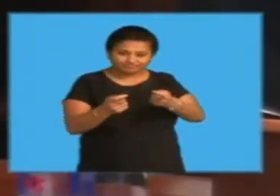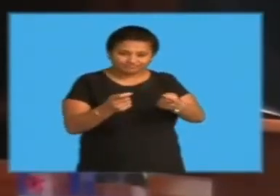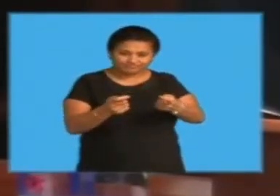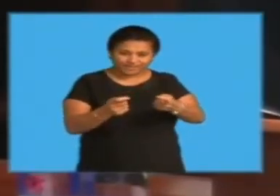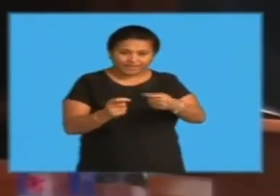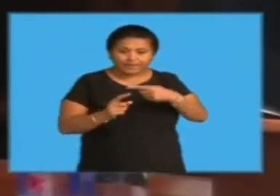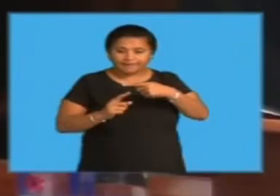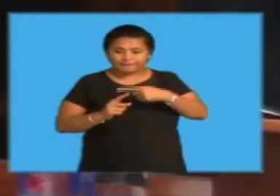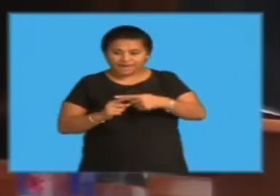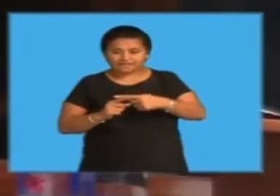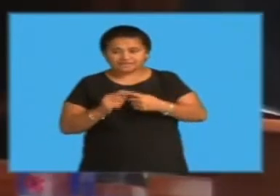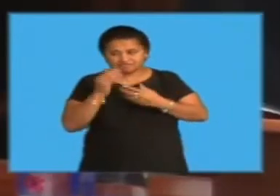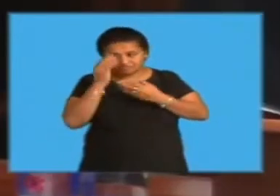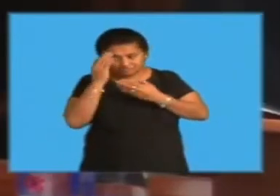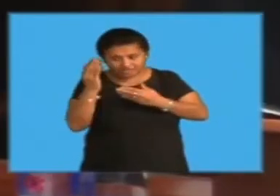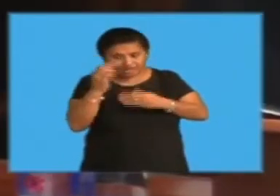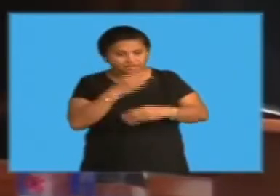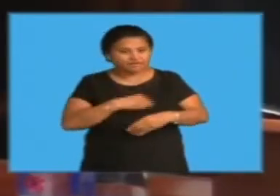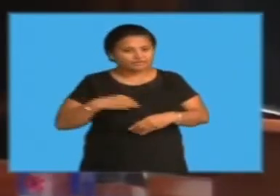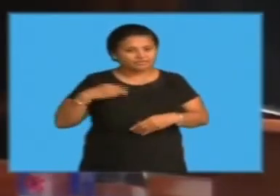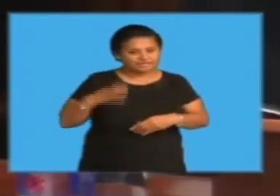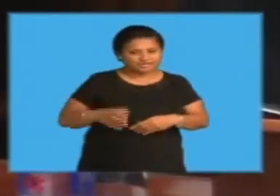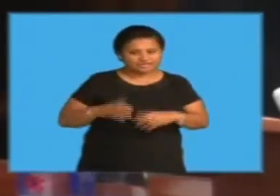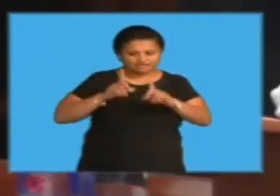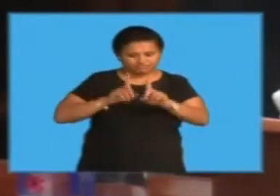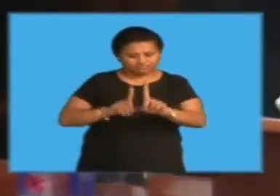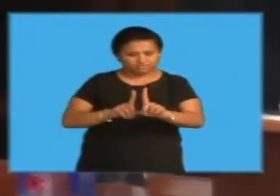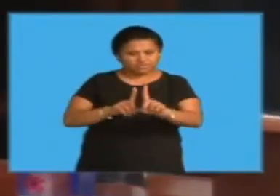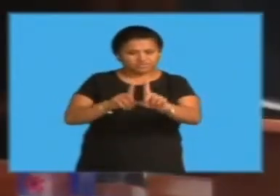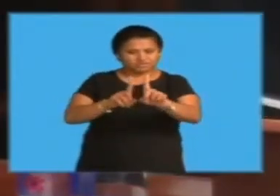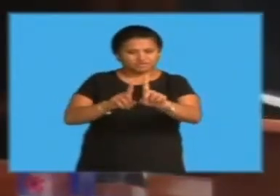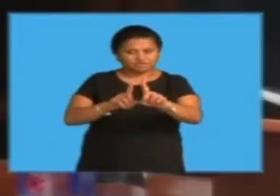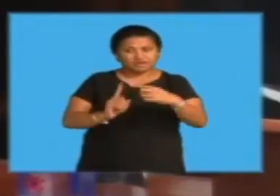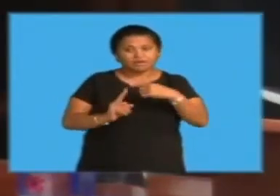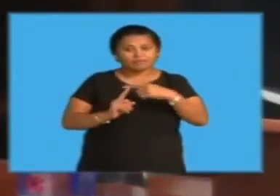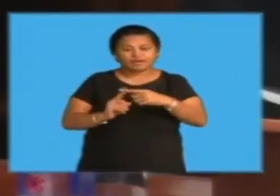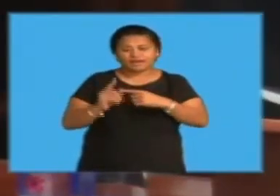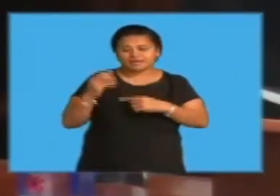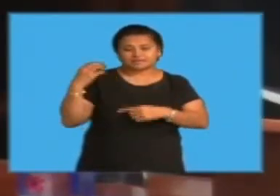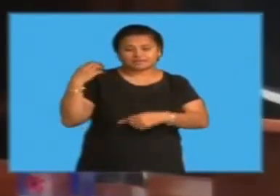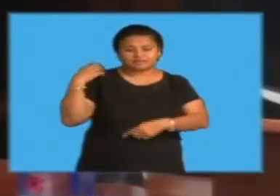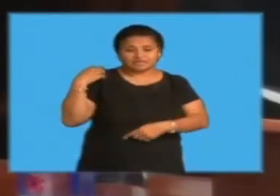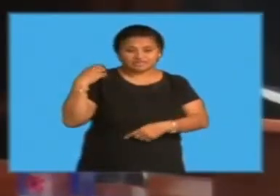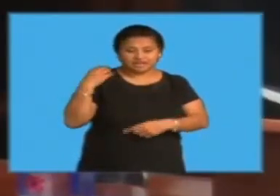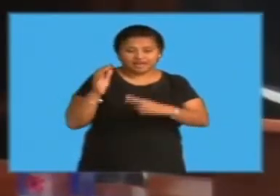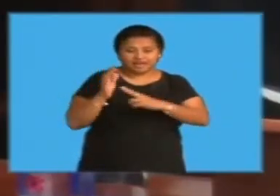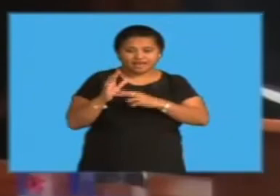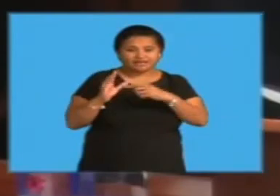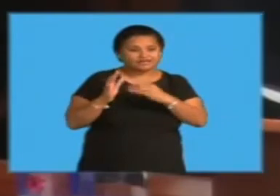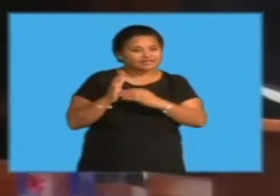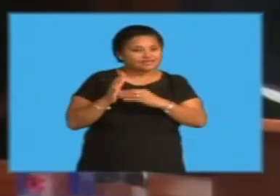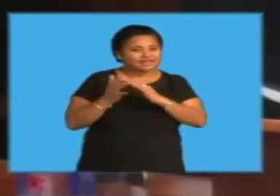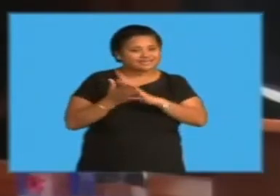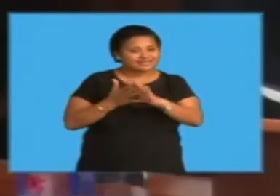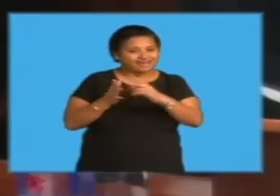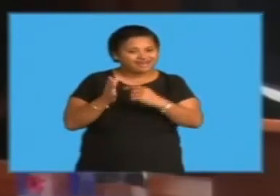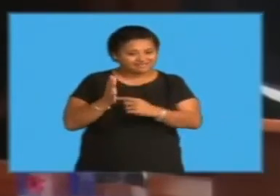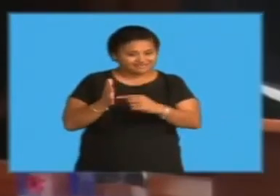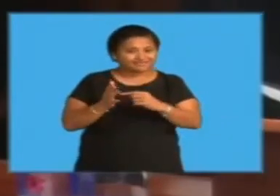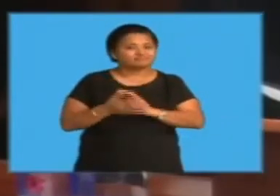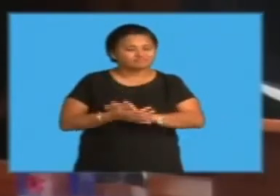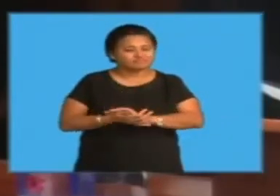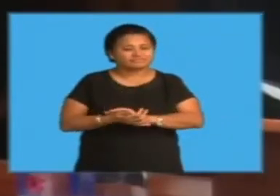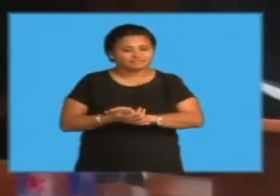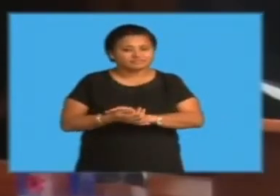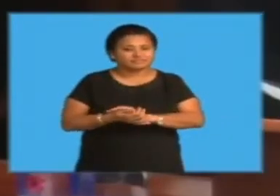High Commissioner of Climate Champion, and Ambassador Najat Shamim Khan, who serves as Climate Negotiator. These